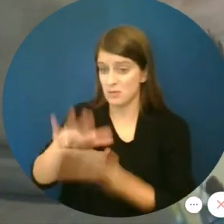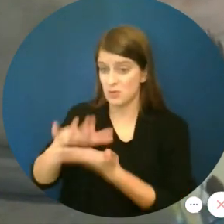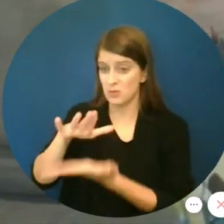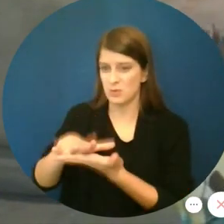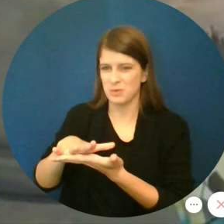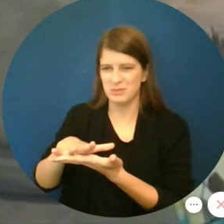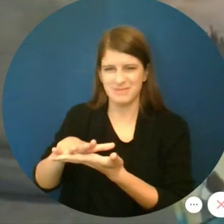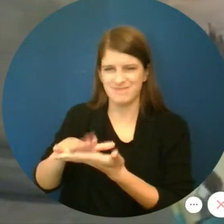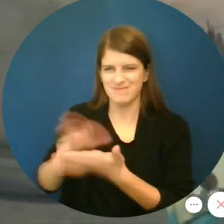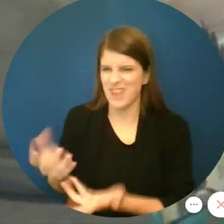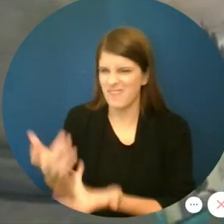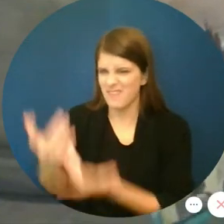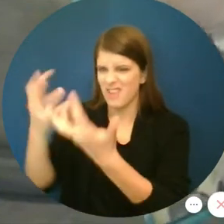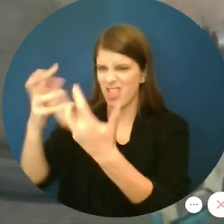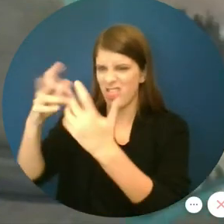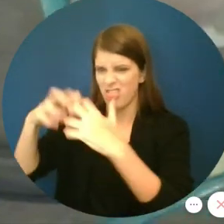it.